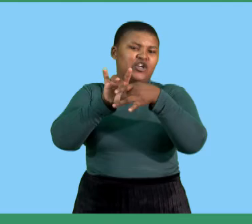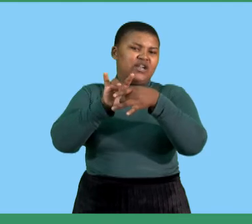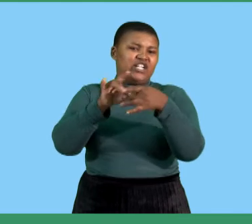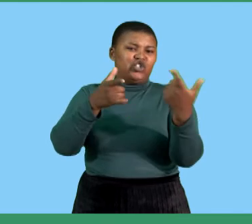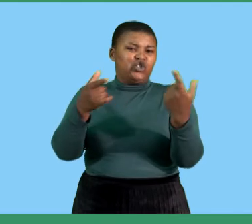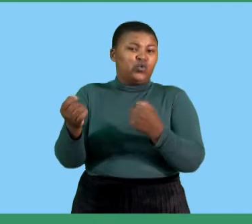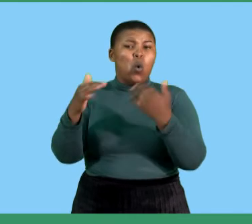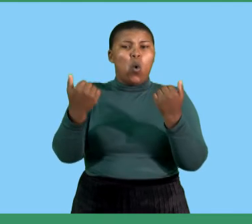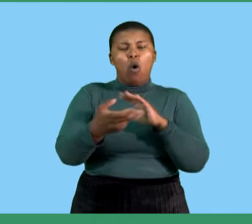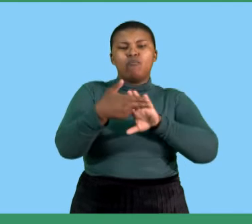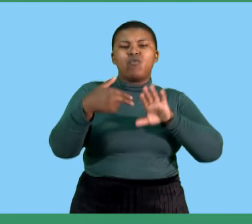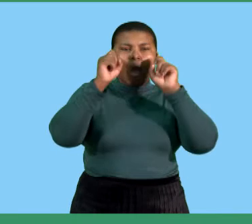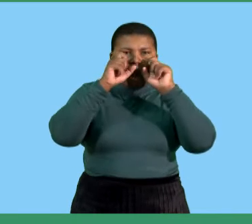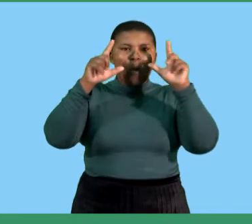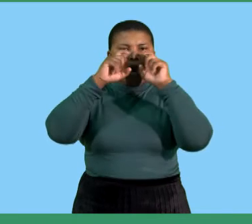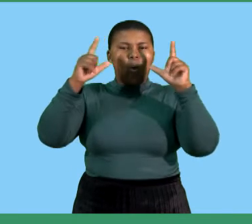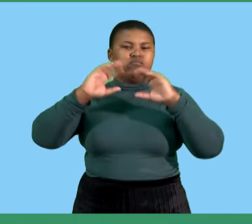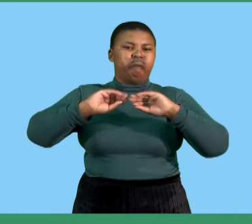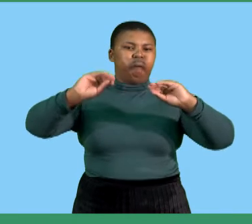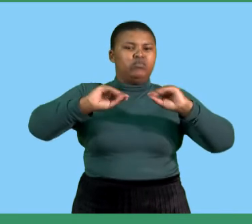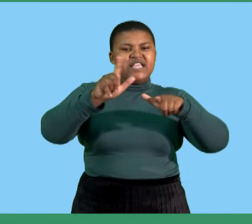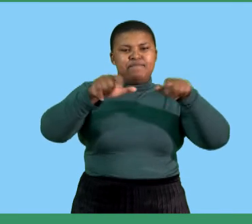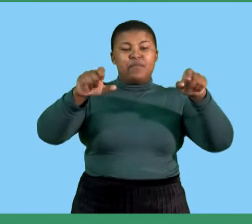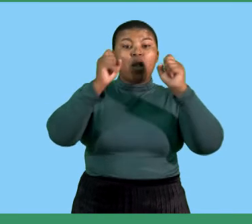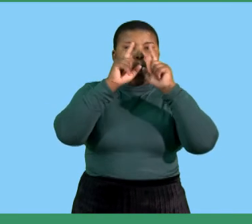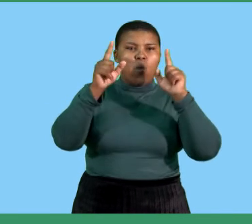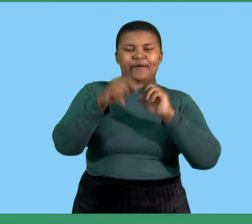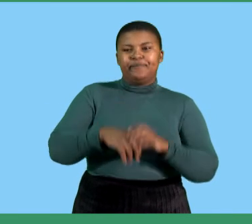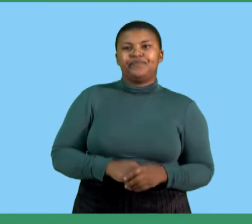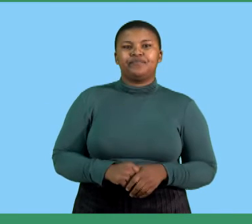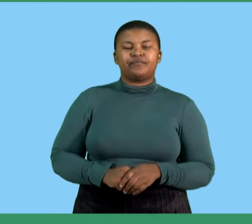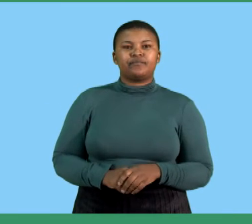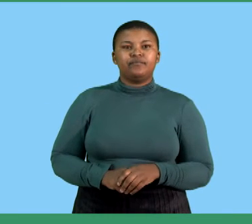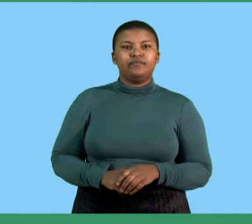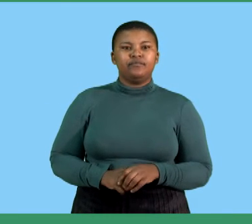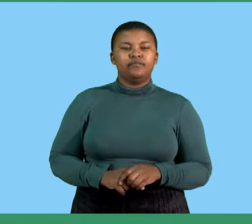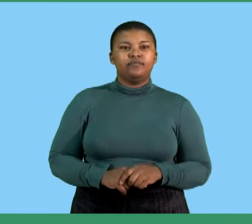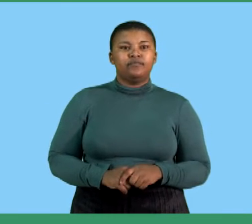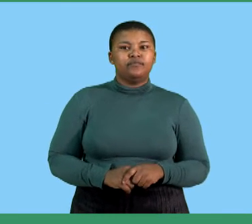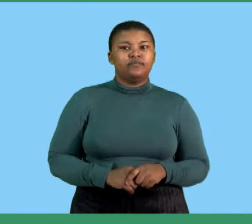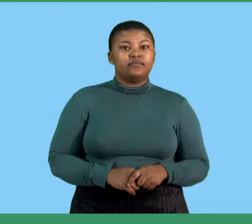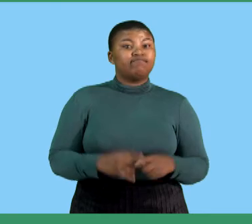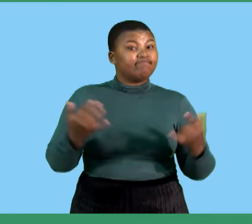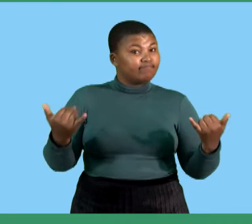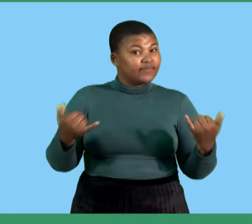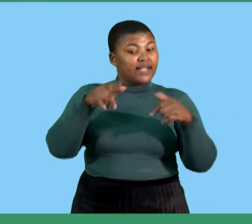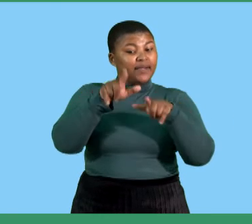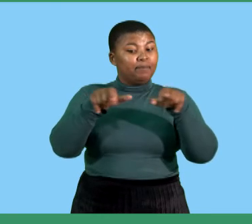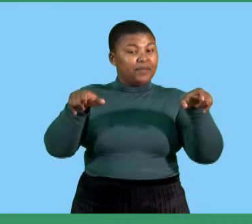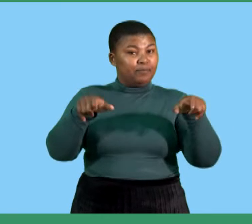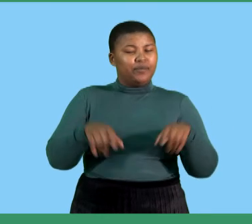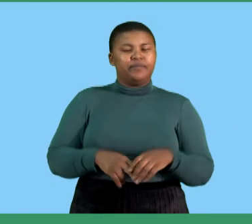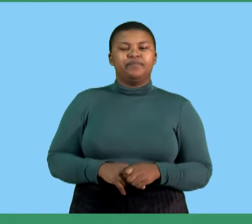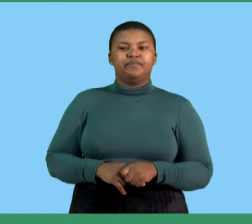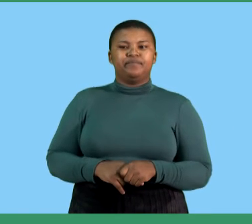brand awareness, make people to be aware of the product. Now we're looking at people, which is the fifth one. Right,